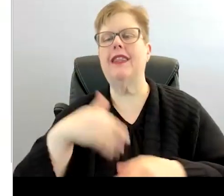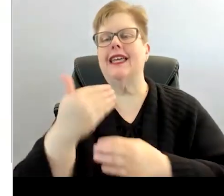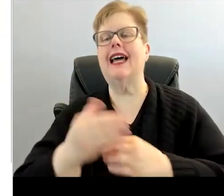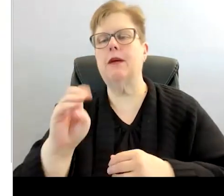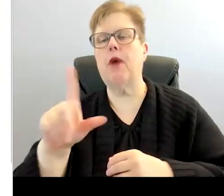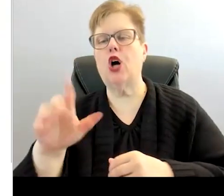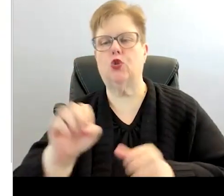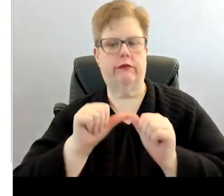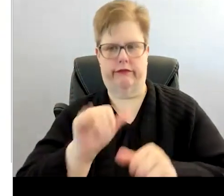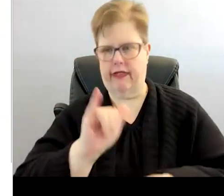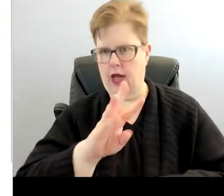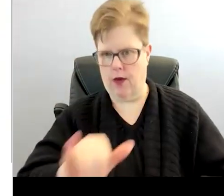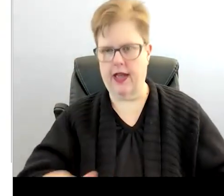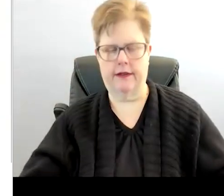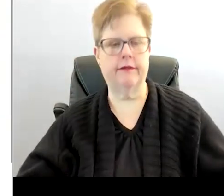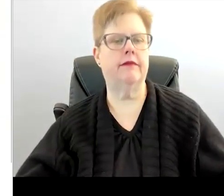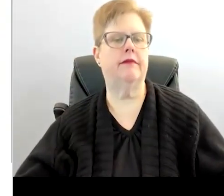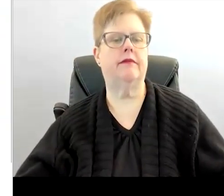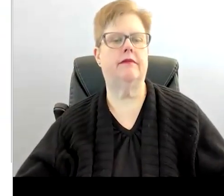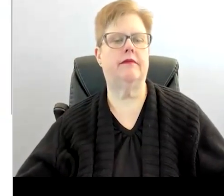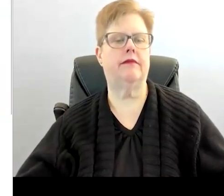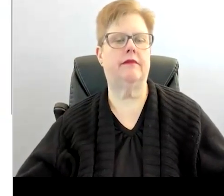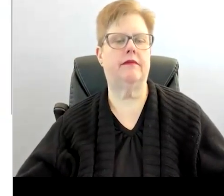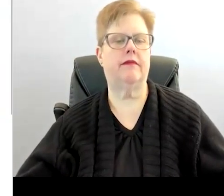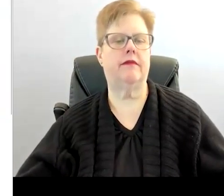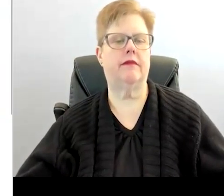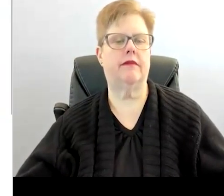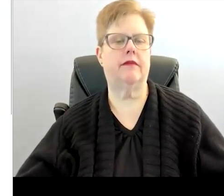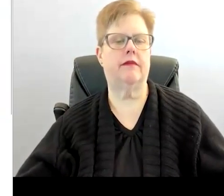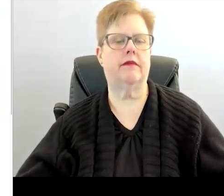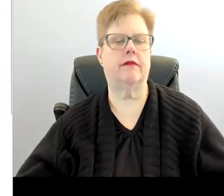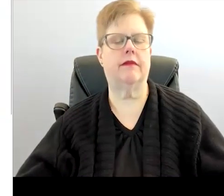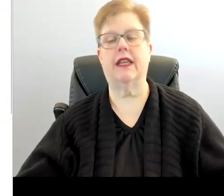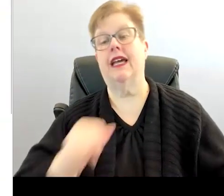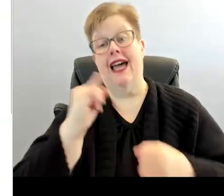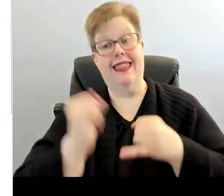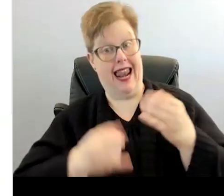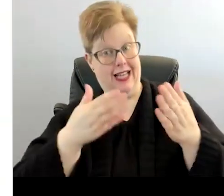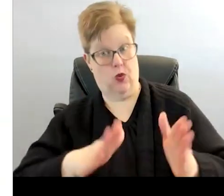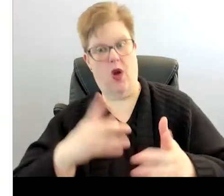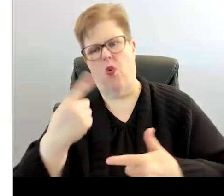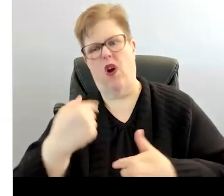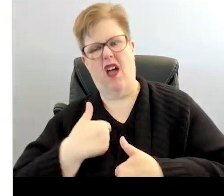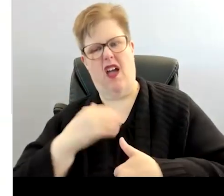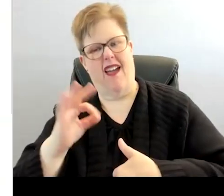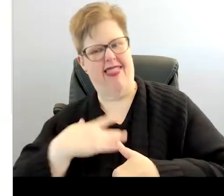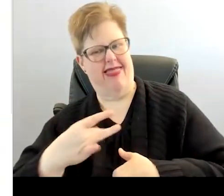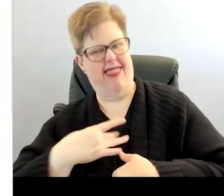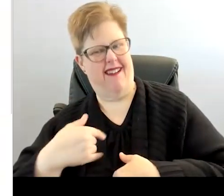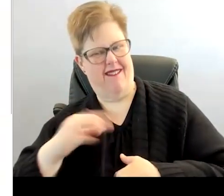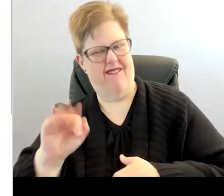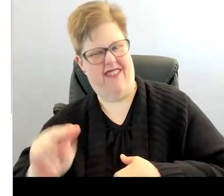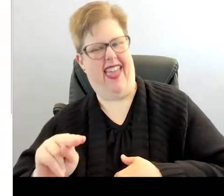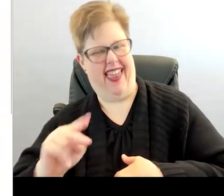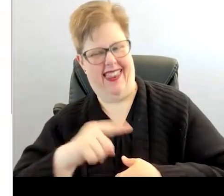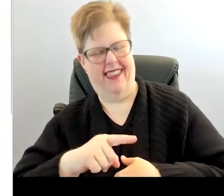continue that way. The last way, and one that I am a big fan of, is actually at